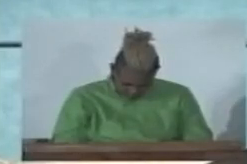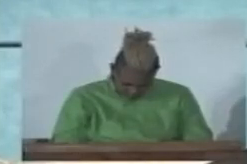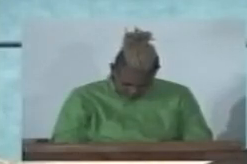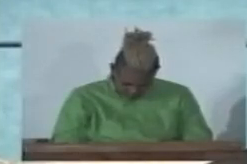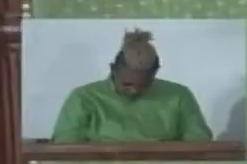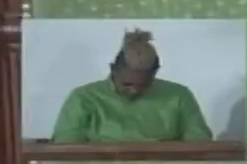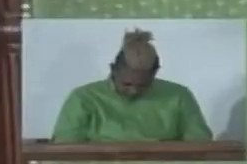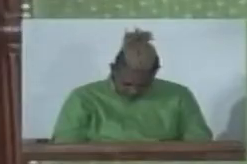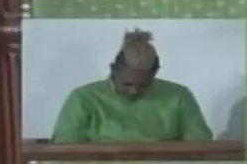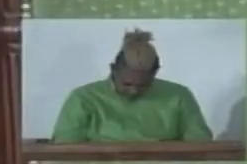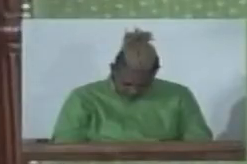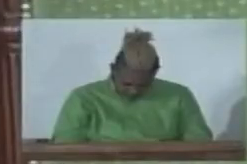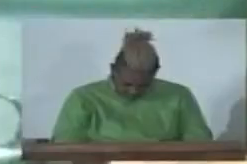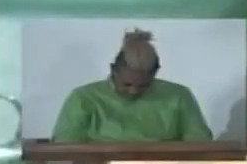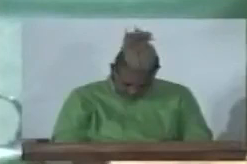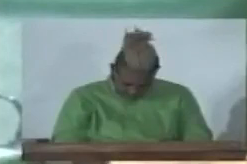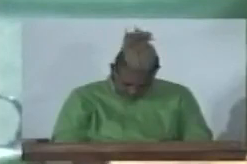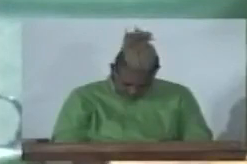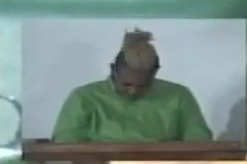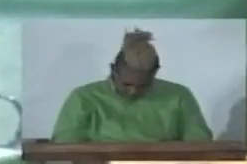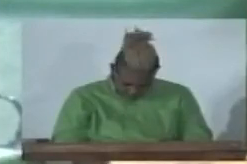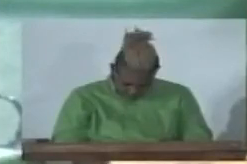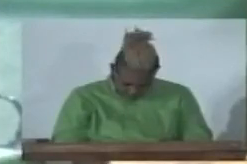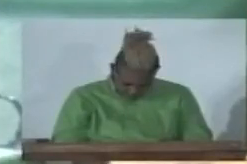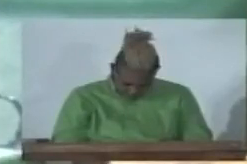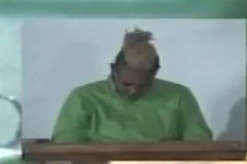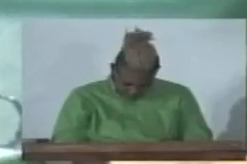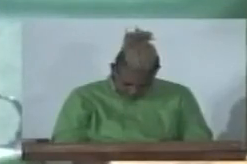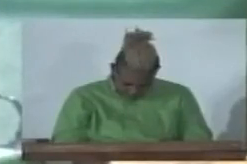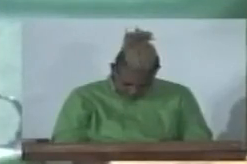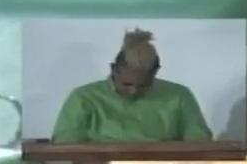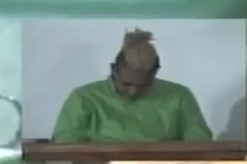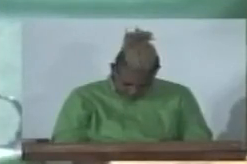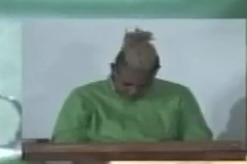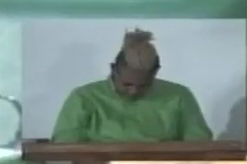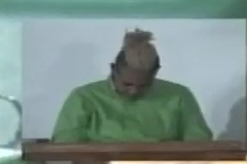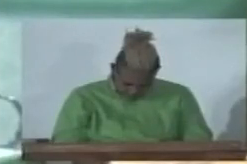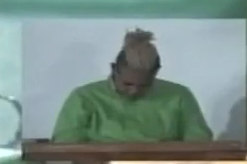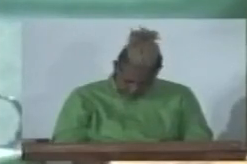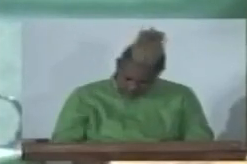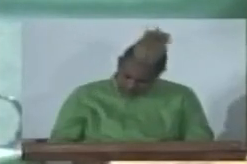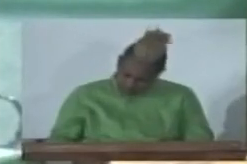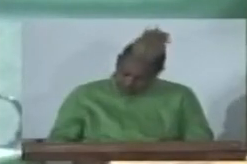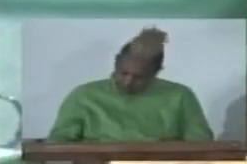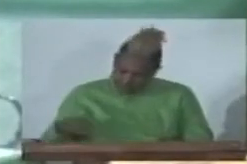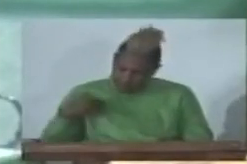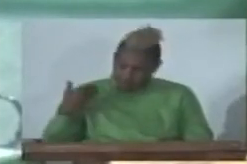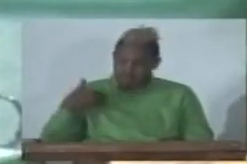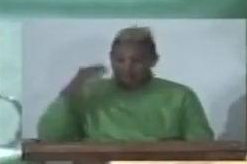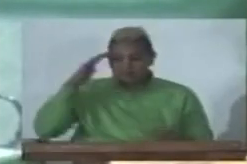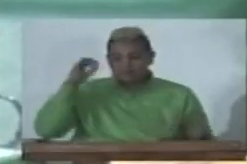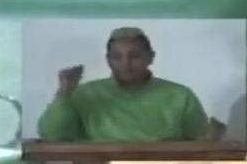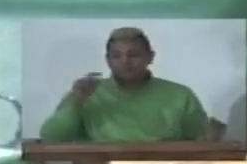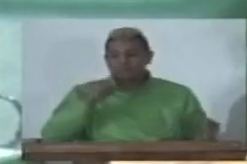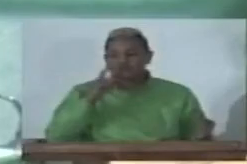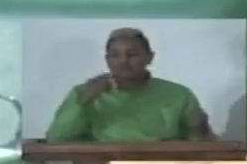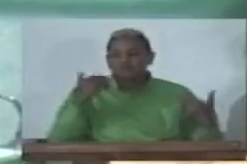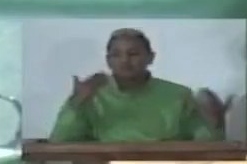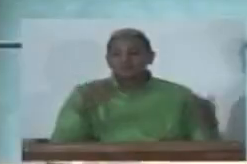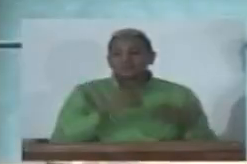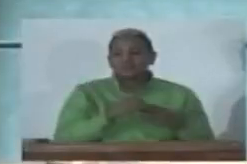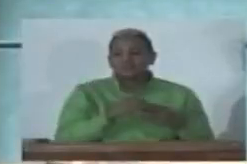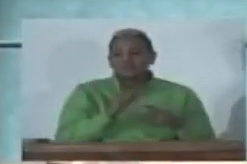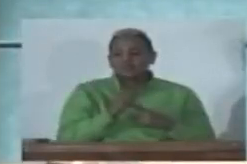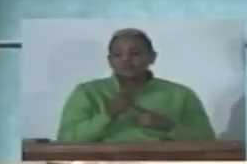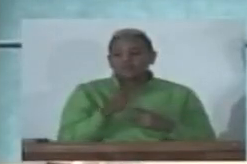relevant minister. I'm grateful, Mr. President, and of course, And she went on. I mean, within context, I believe what